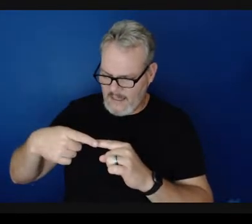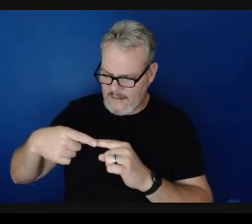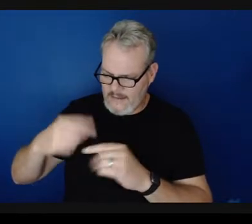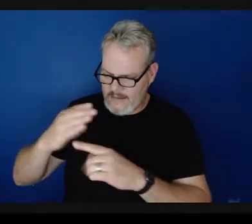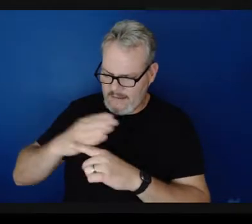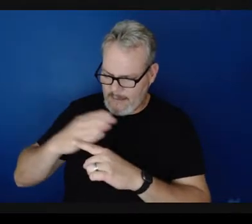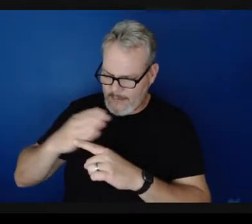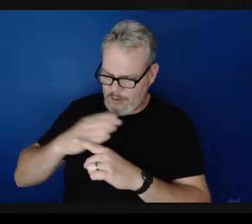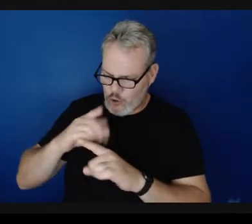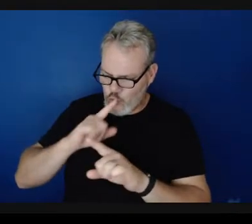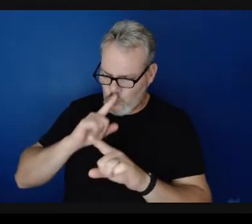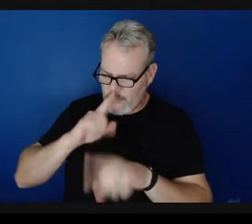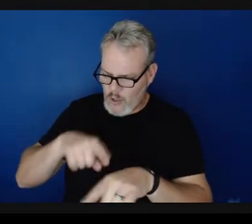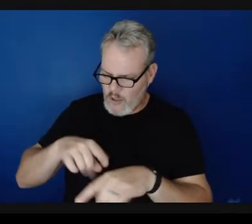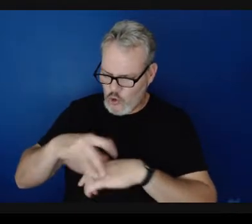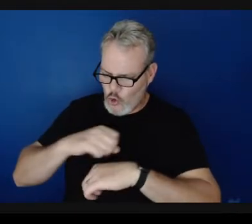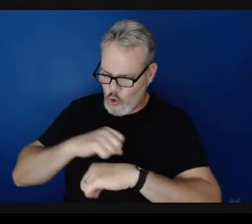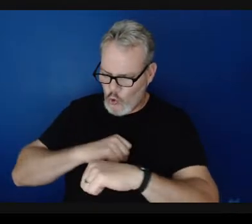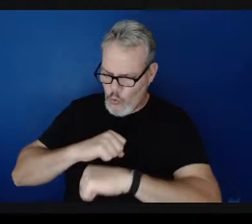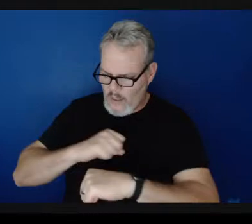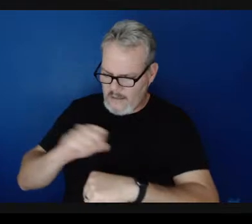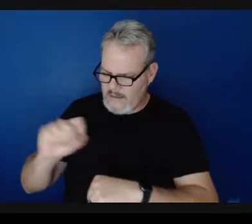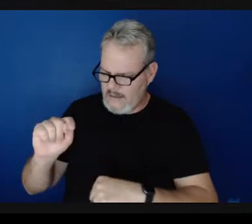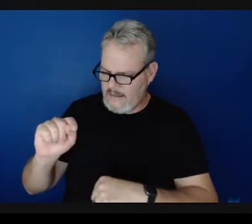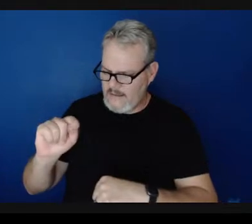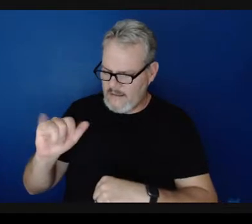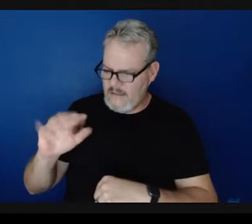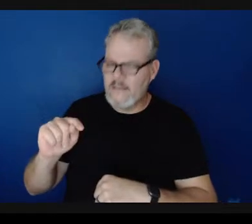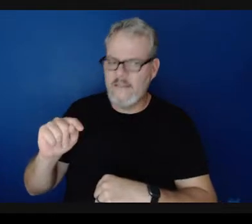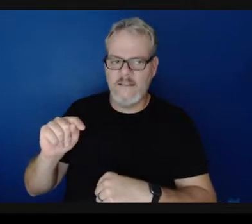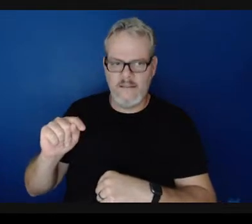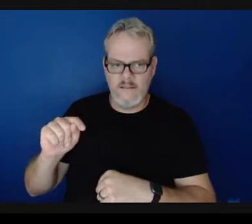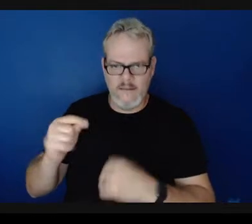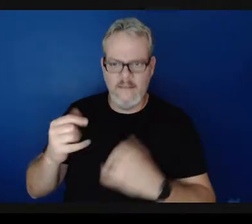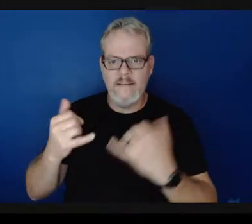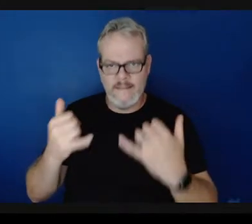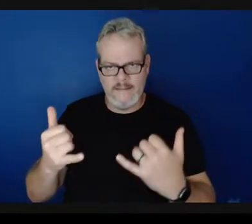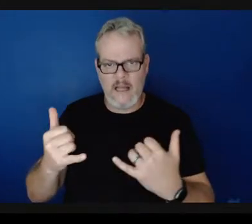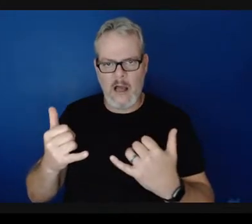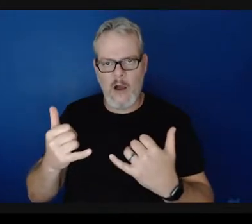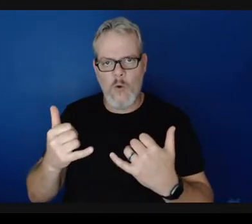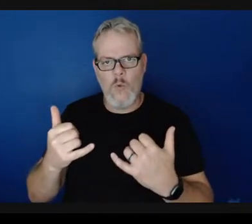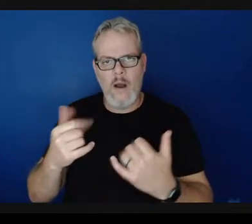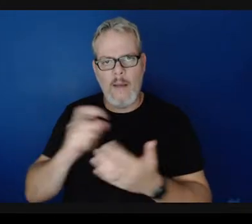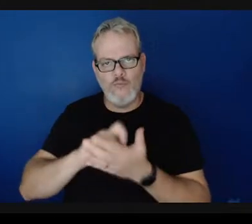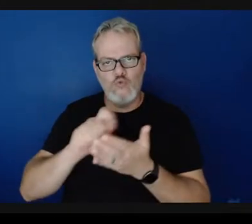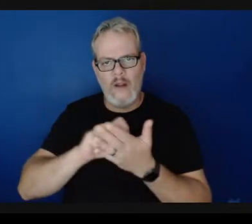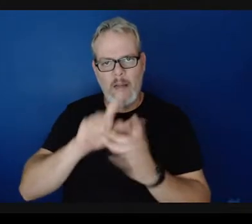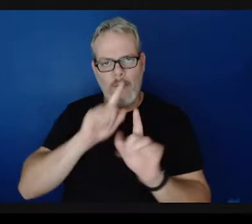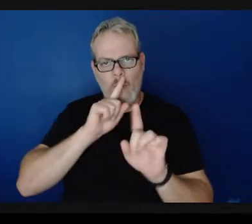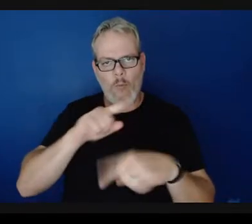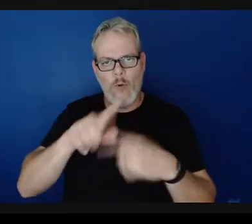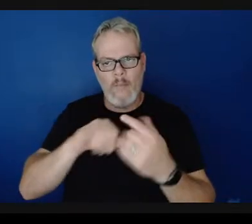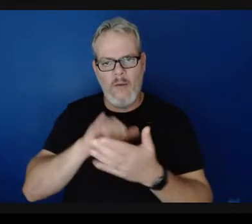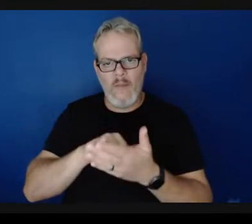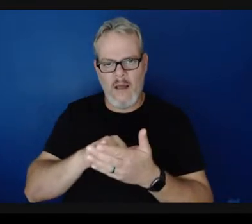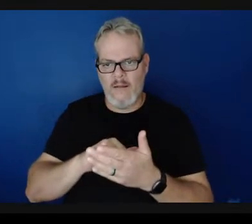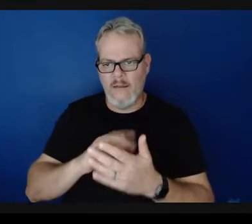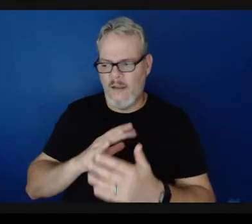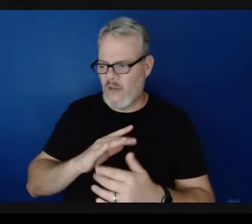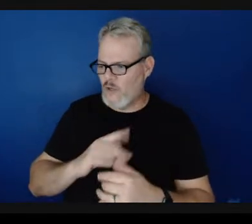earthquakes and tilt. It's very interesting to find. I'm writing a report about it now. And interesting, That's awesome.